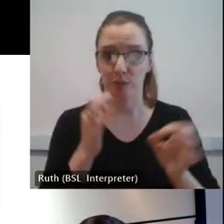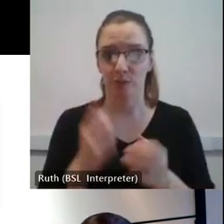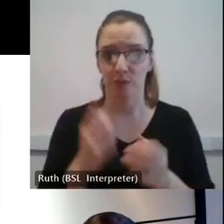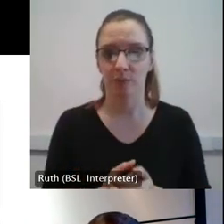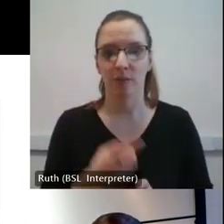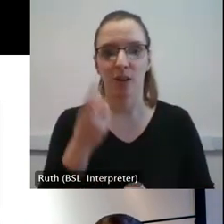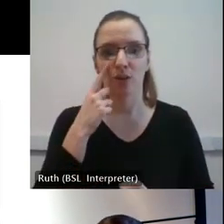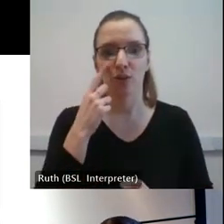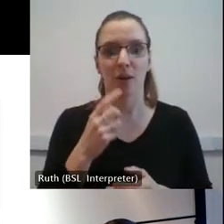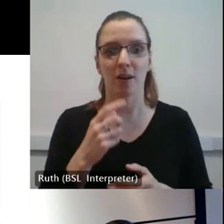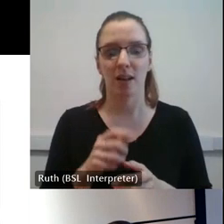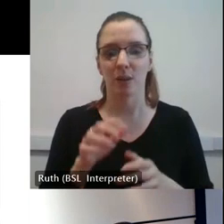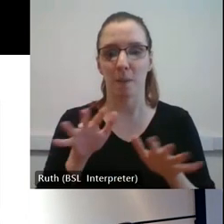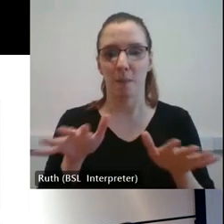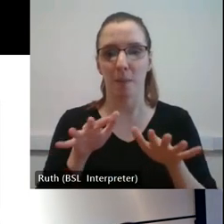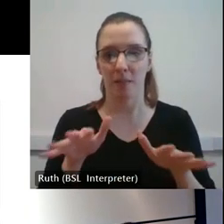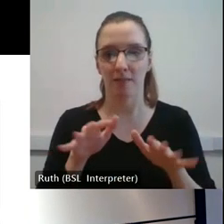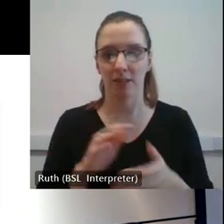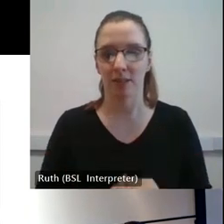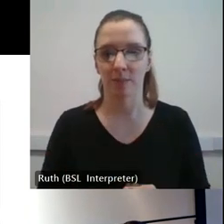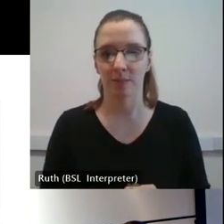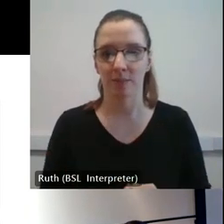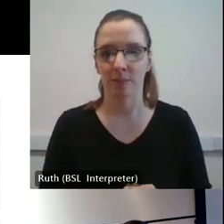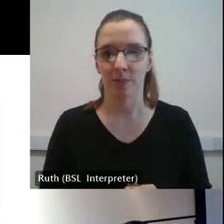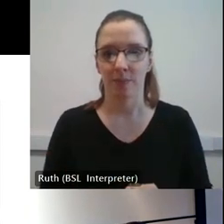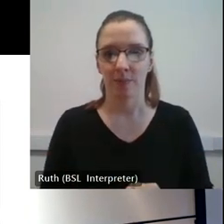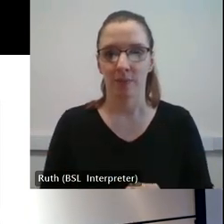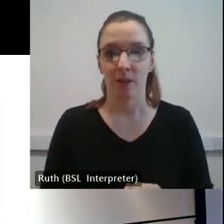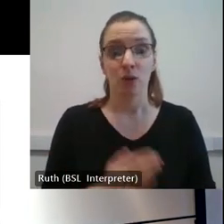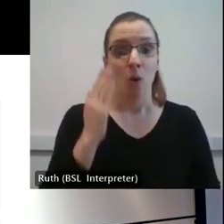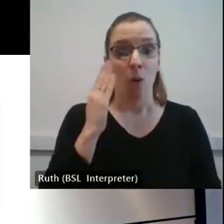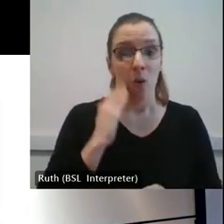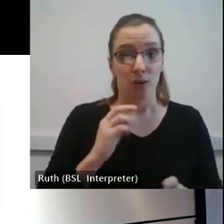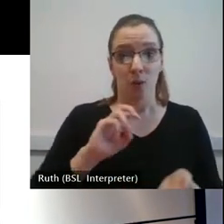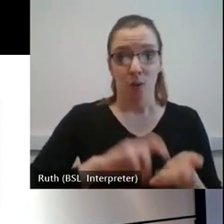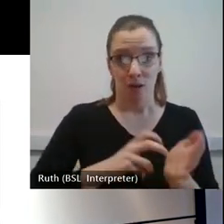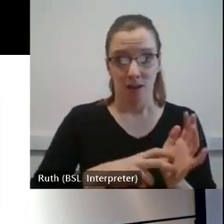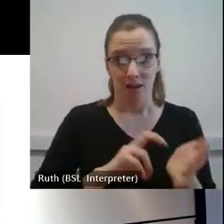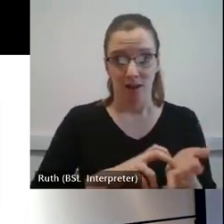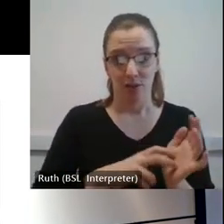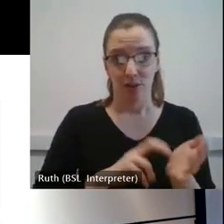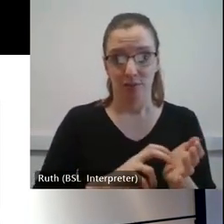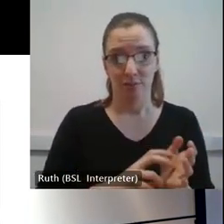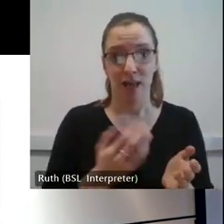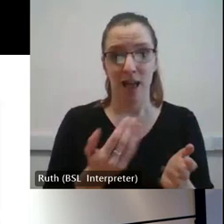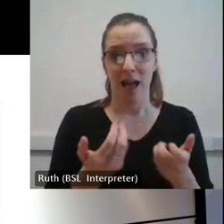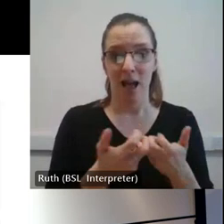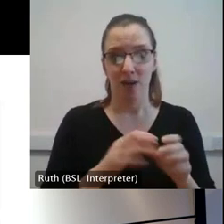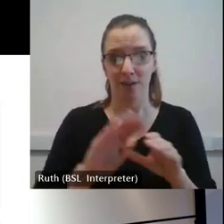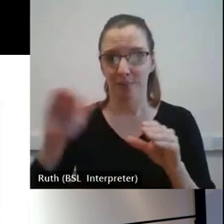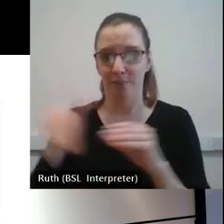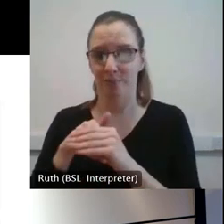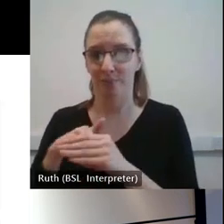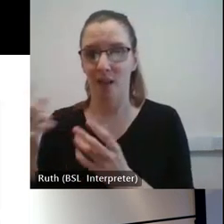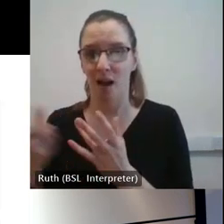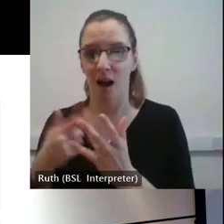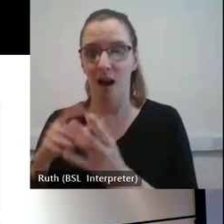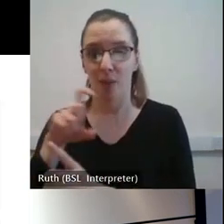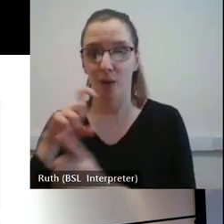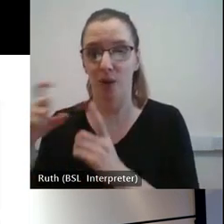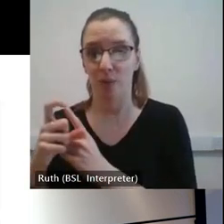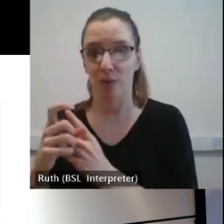at popularity. So how, as a predominantly white organisation, can we integrate into other communities